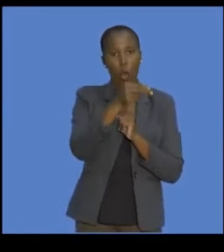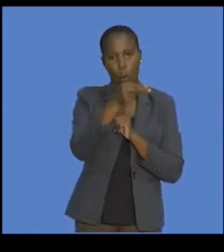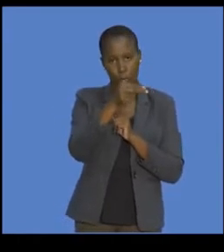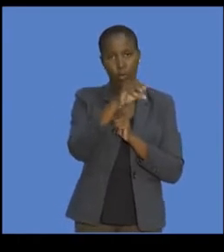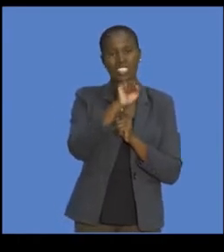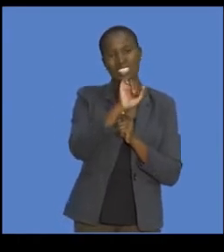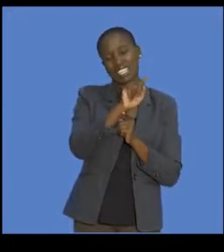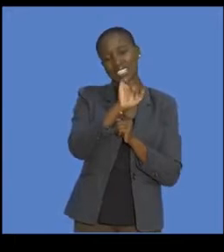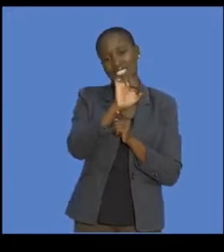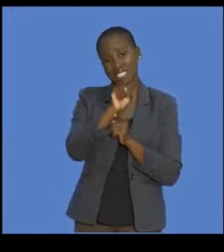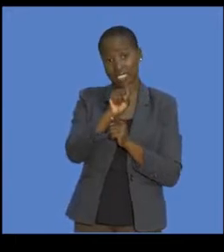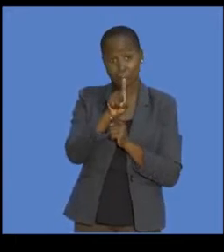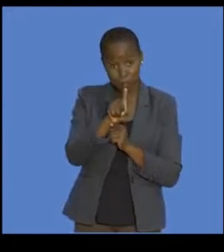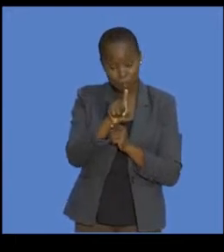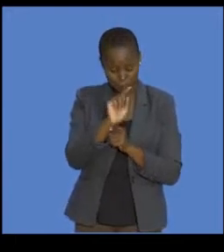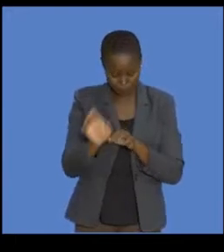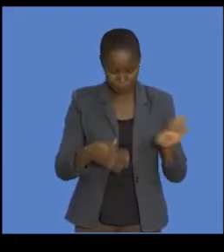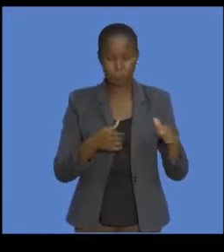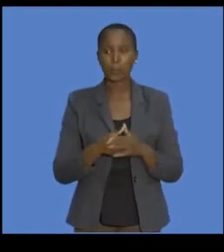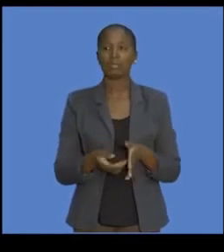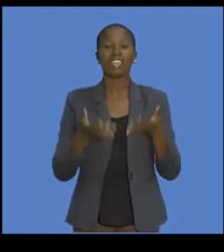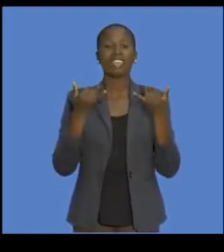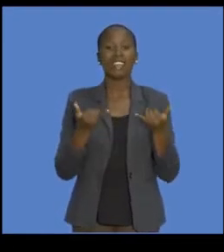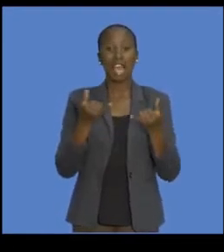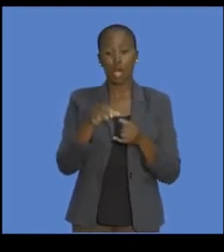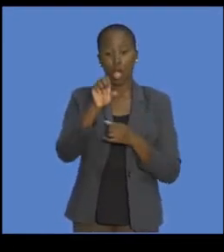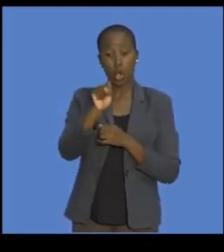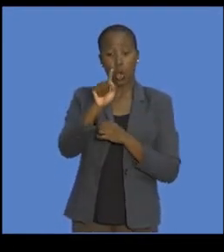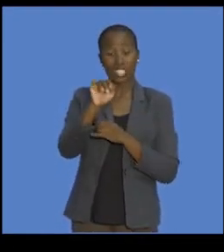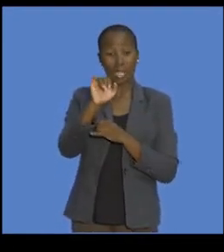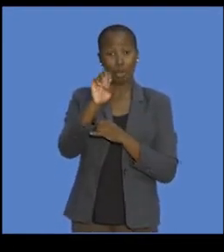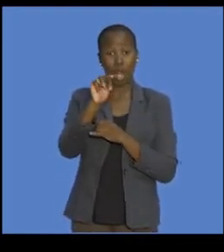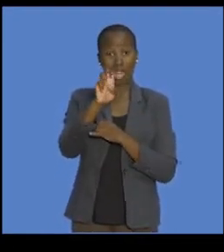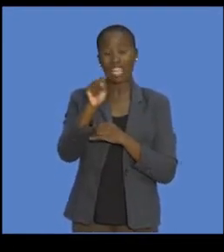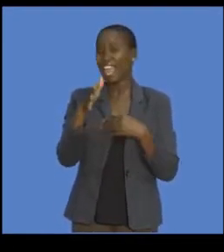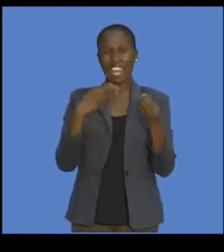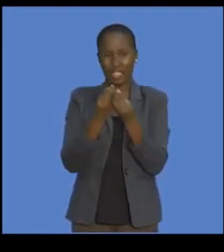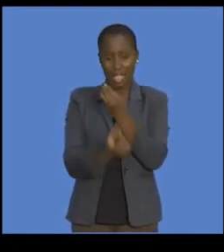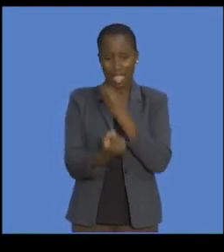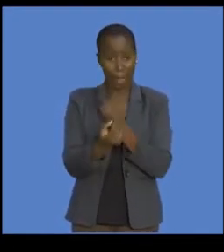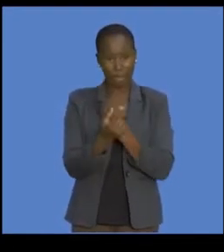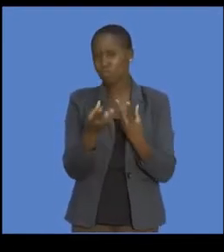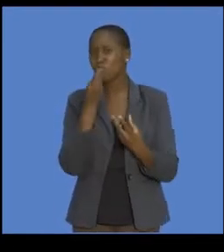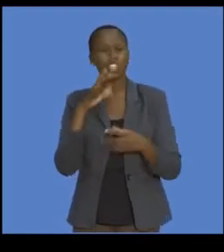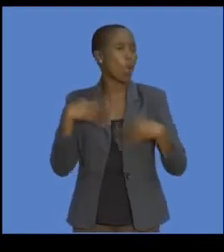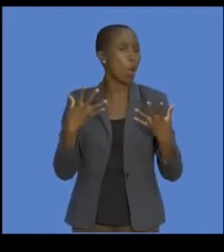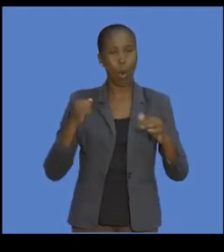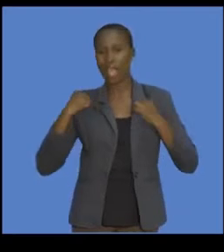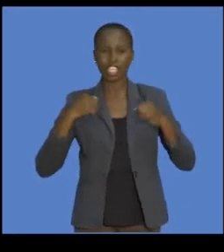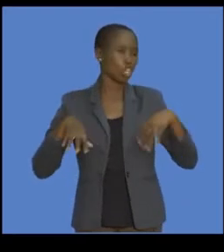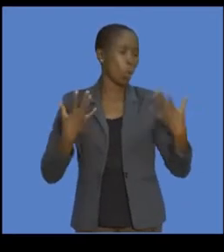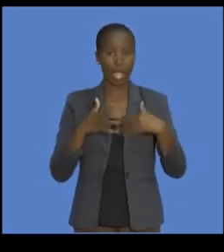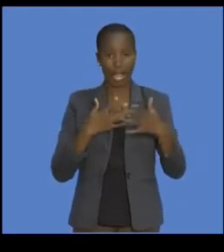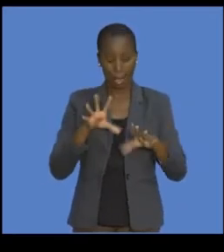This will then follow a stimulus being received by what we call receptors. So it